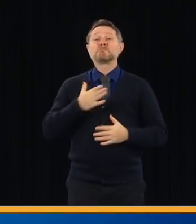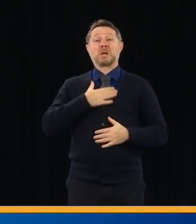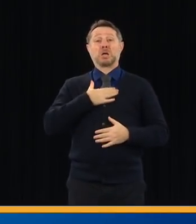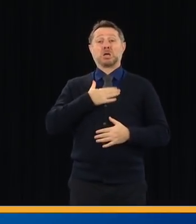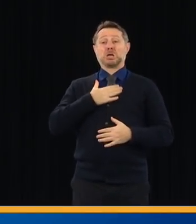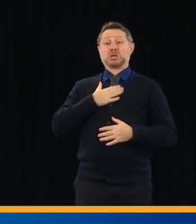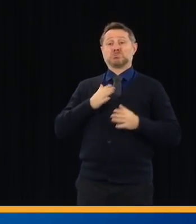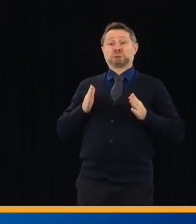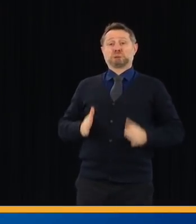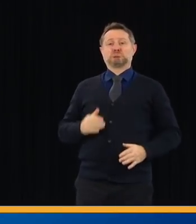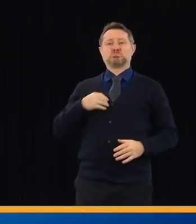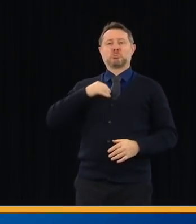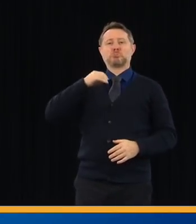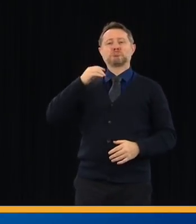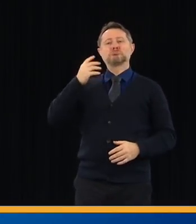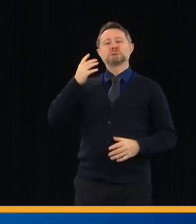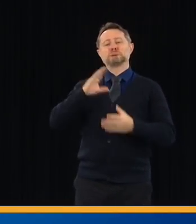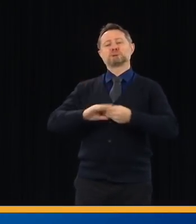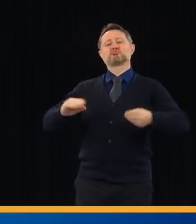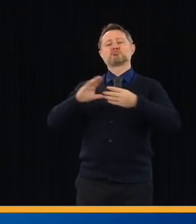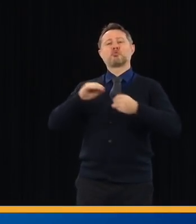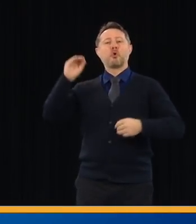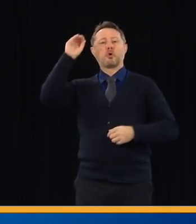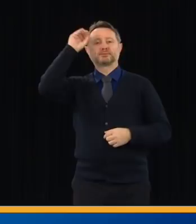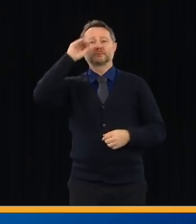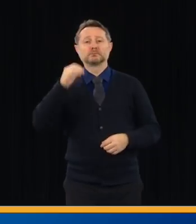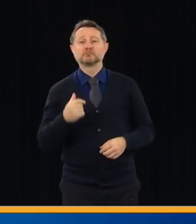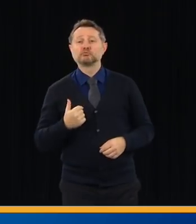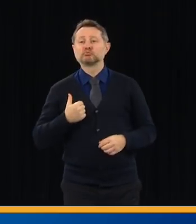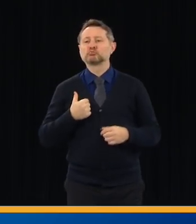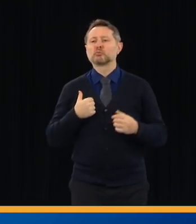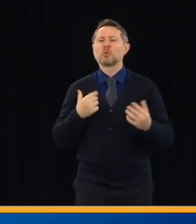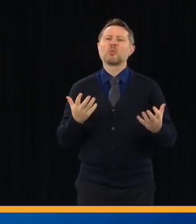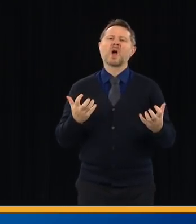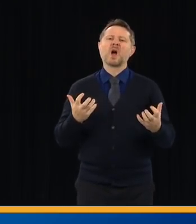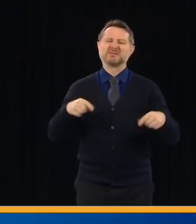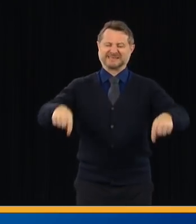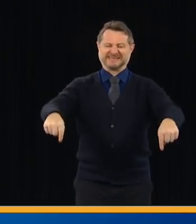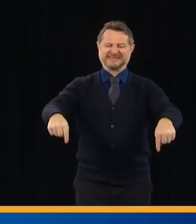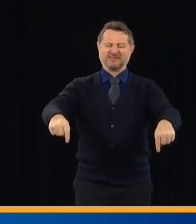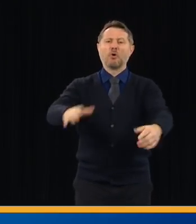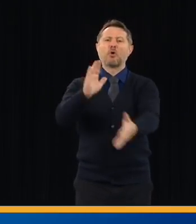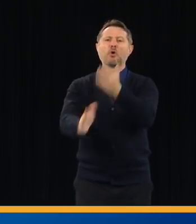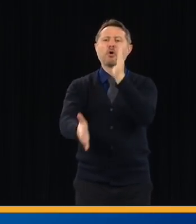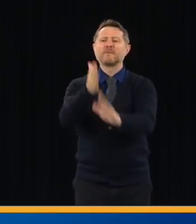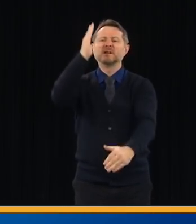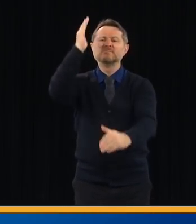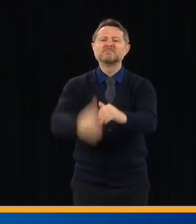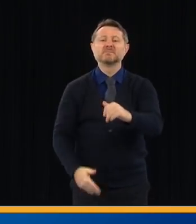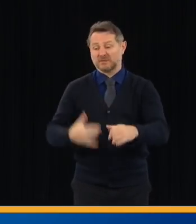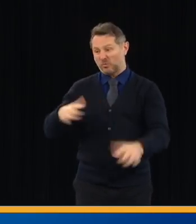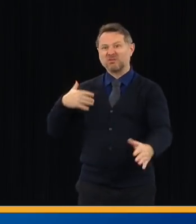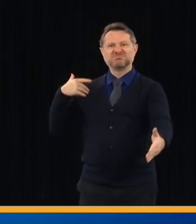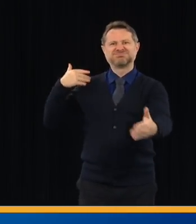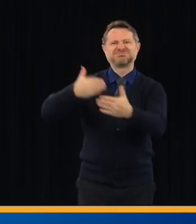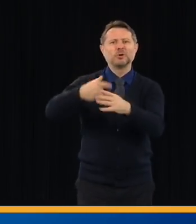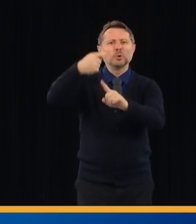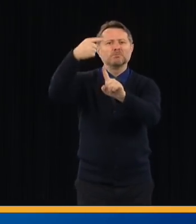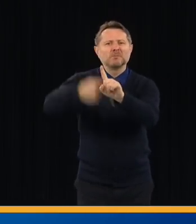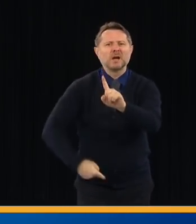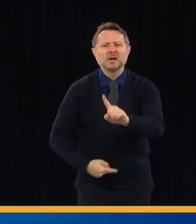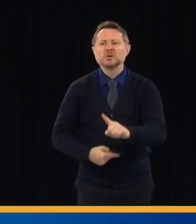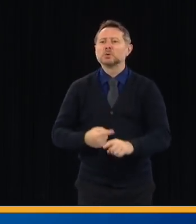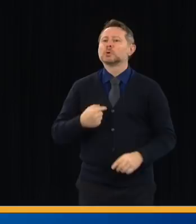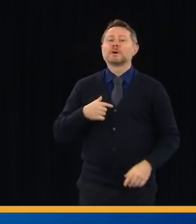all to be over. It's only gone on for 30 days since our first case. It feels like an